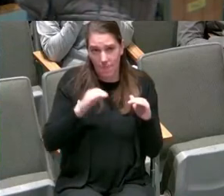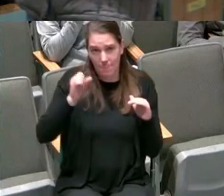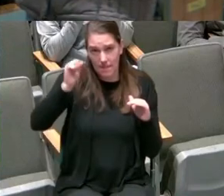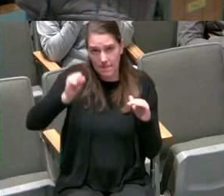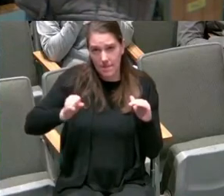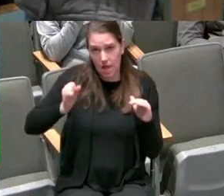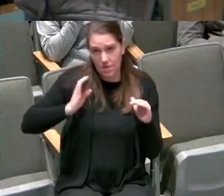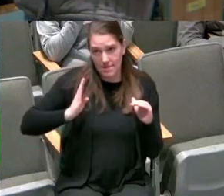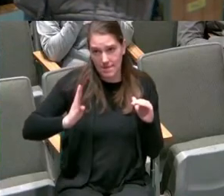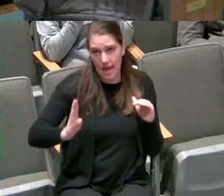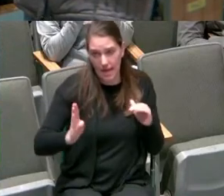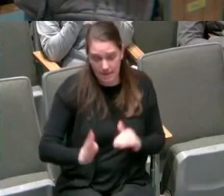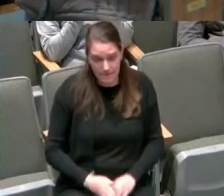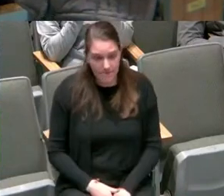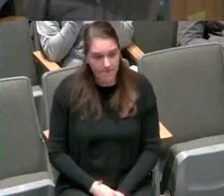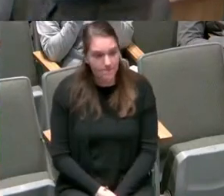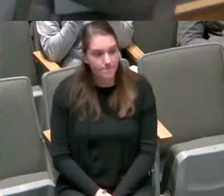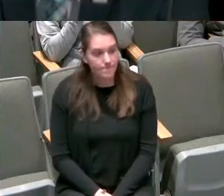side